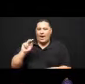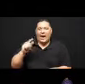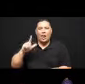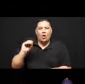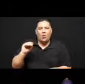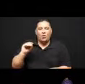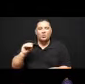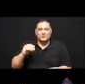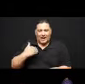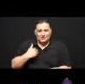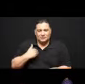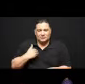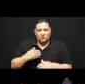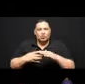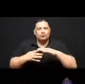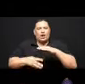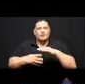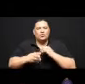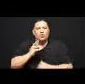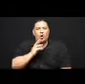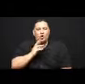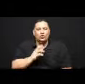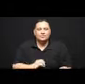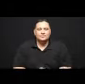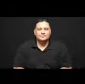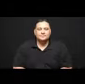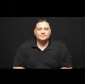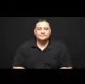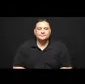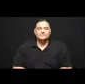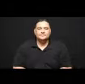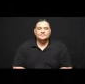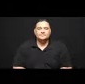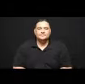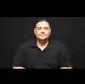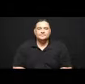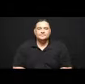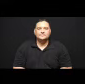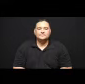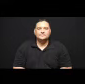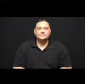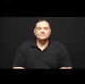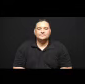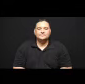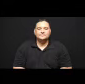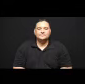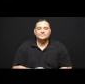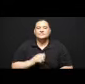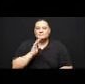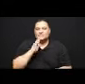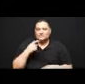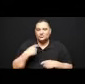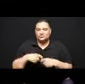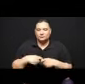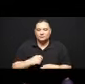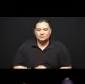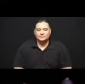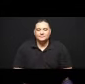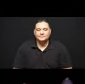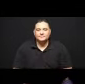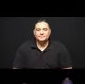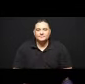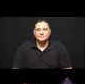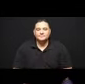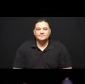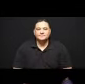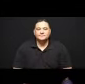los ancestros colonizadores de mi padre. La lengua de mi madre fue tomada de mi abuela y mis abuelos. I speak